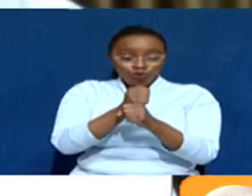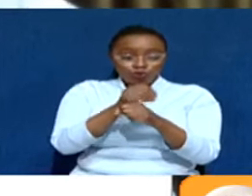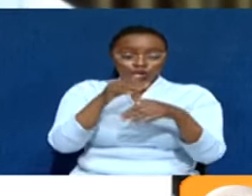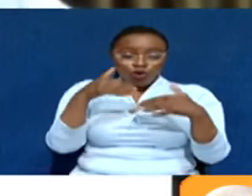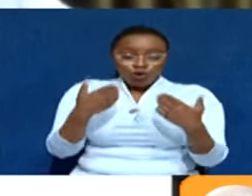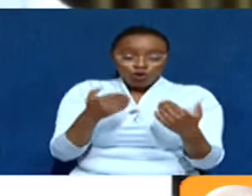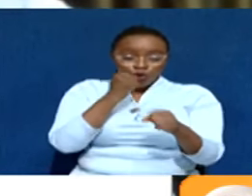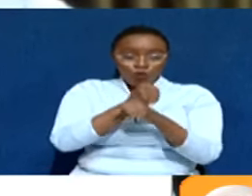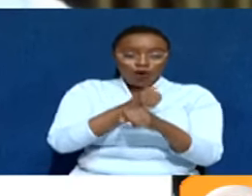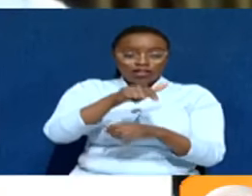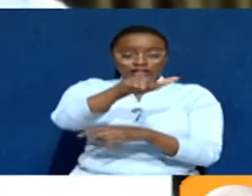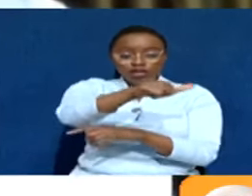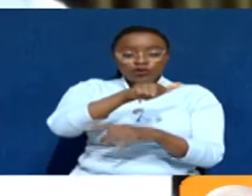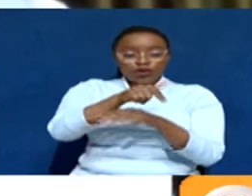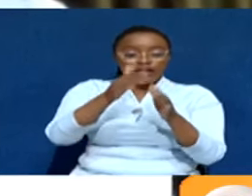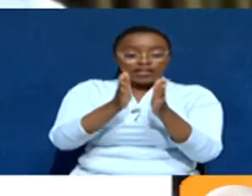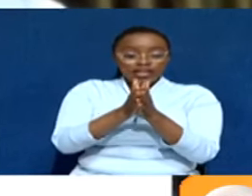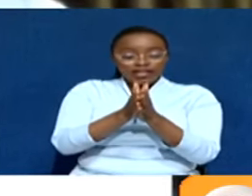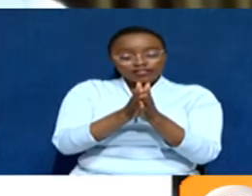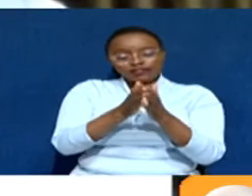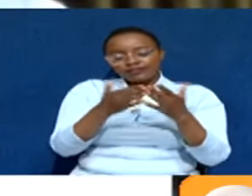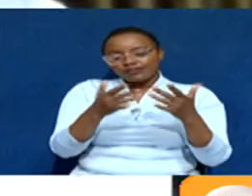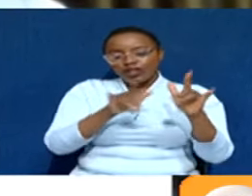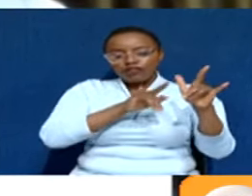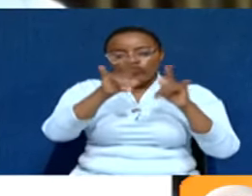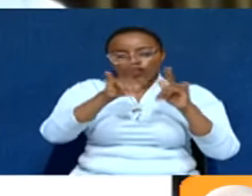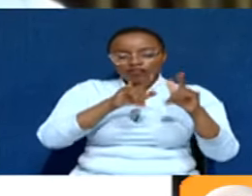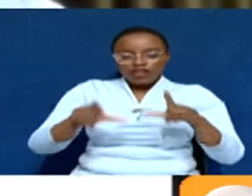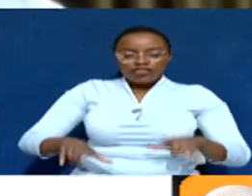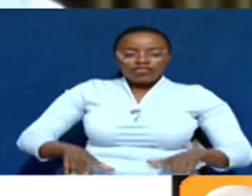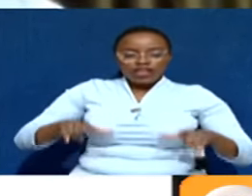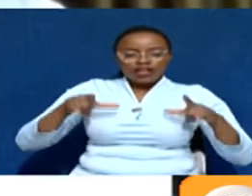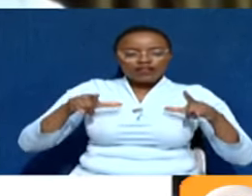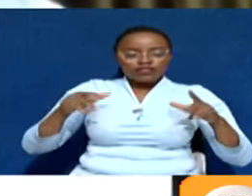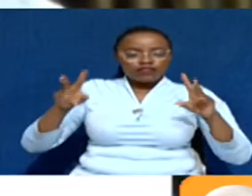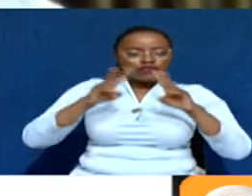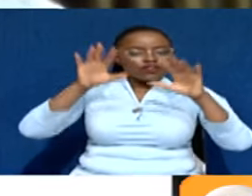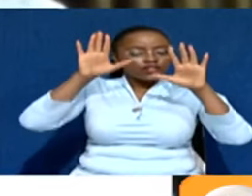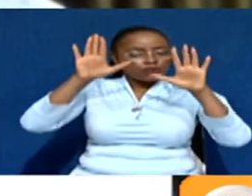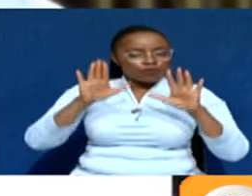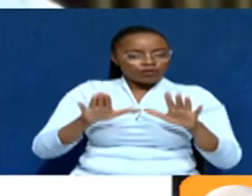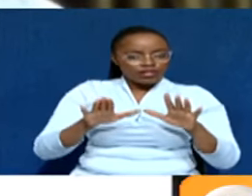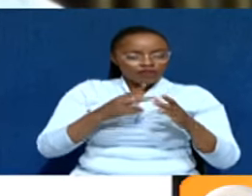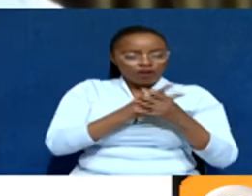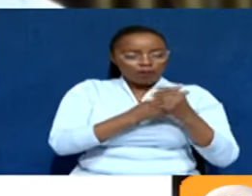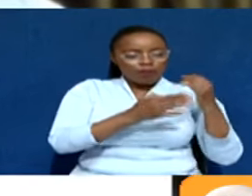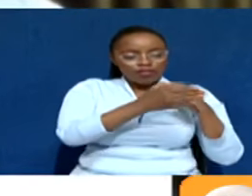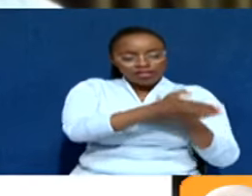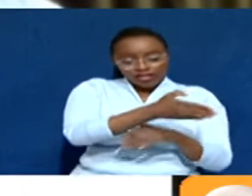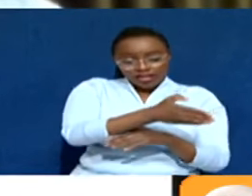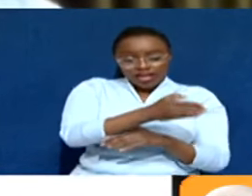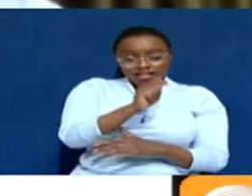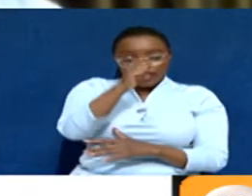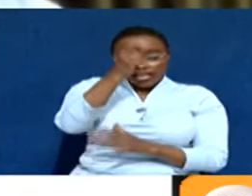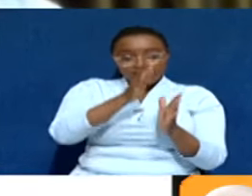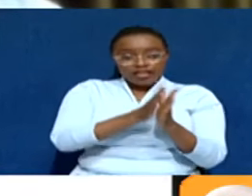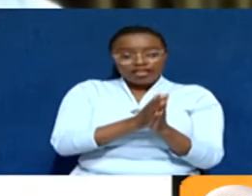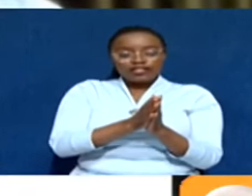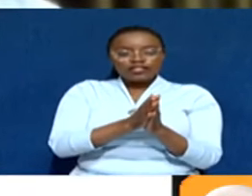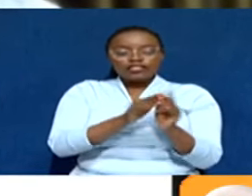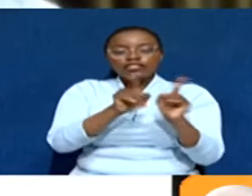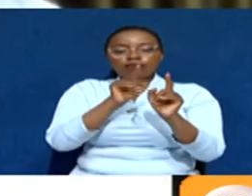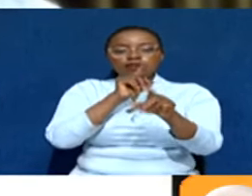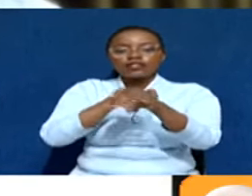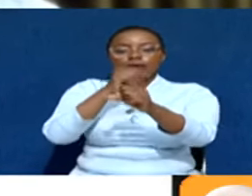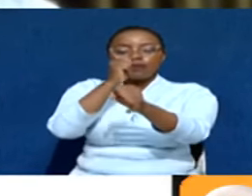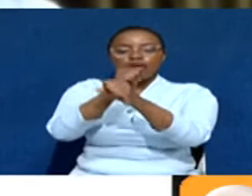working locally and abroad that their lives are important both here and when